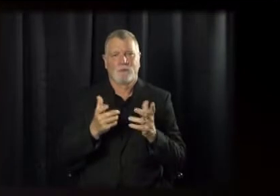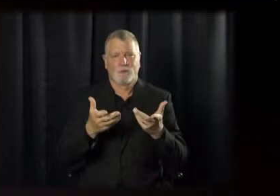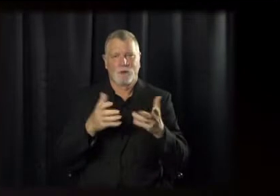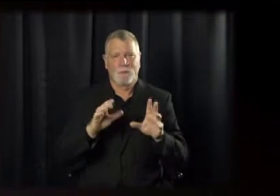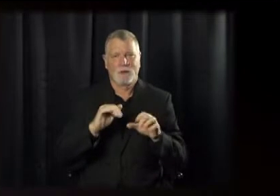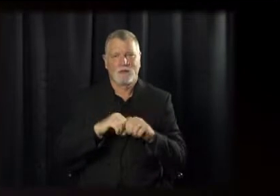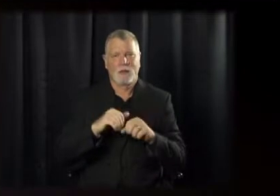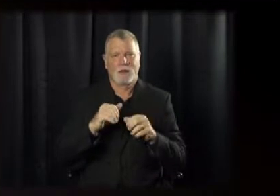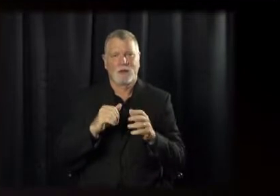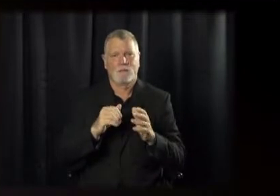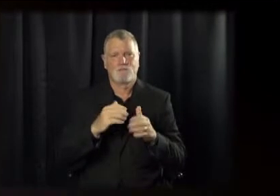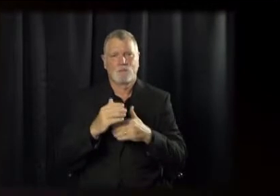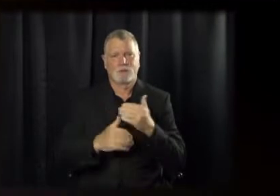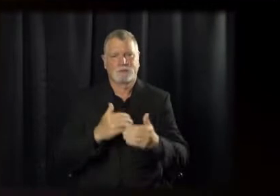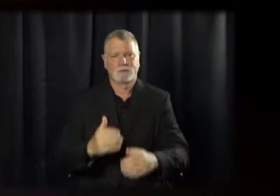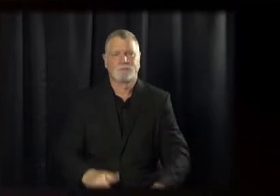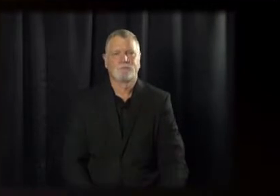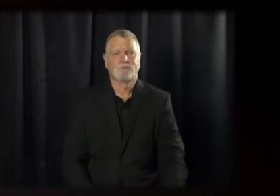the projects.